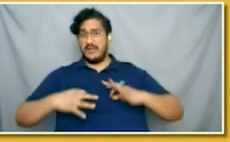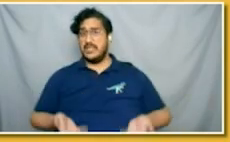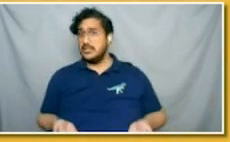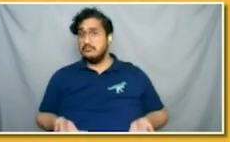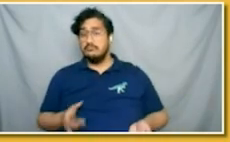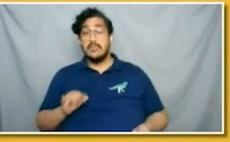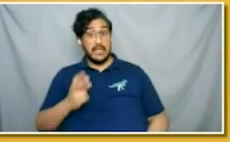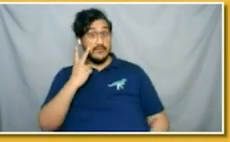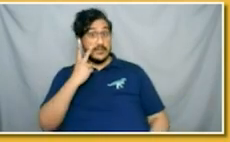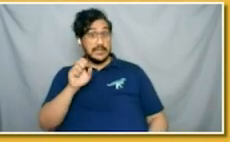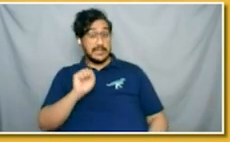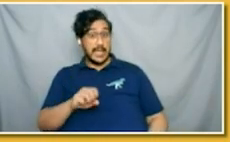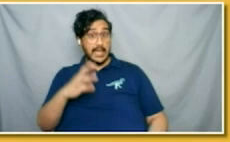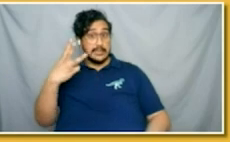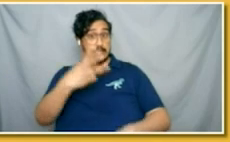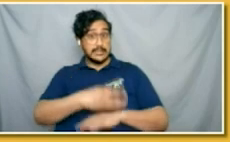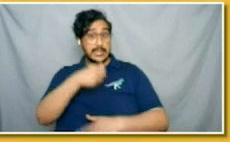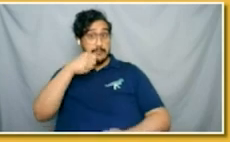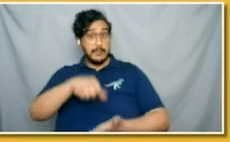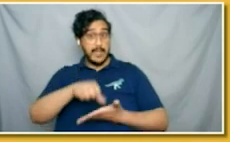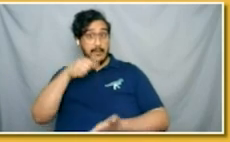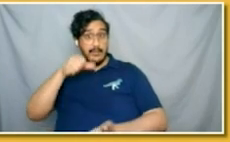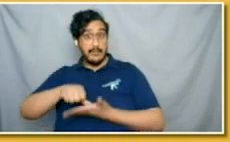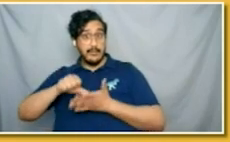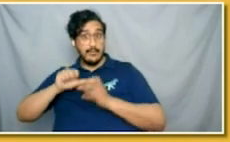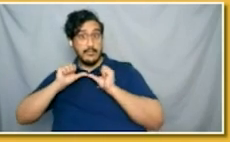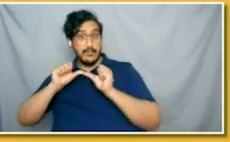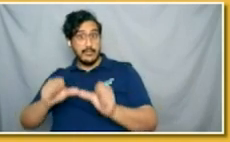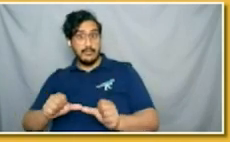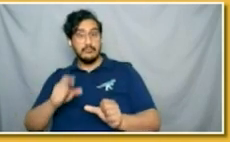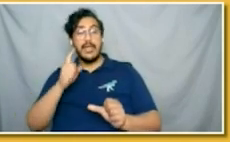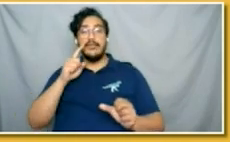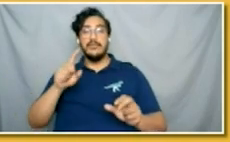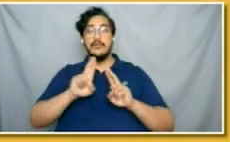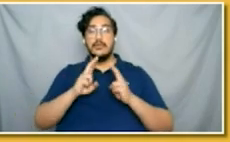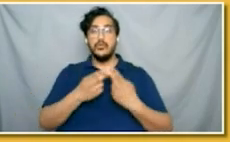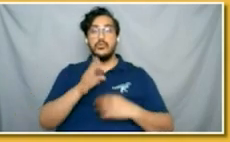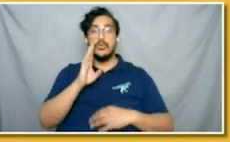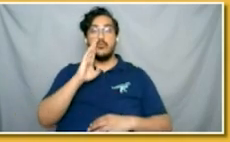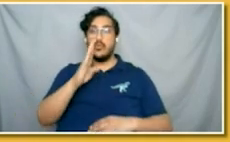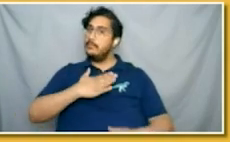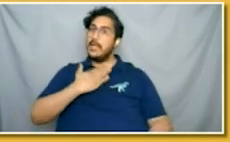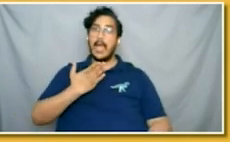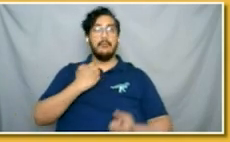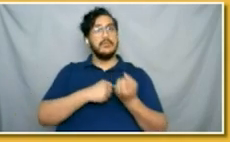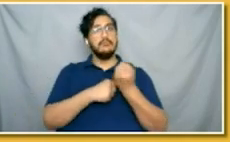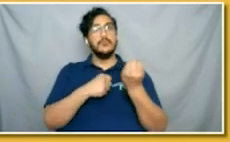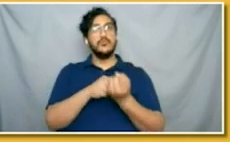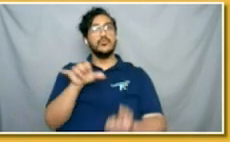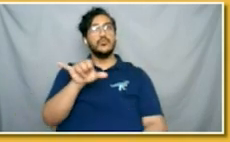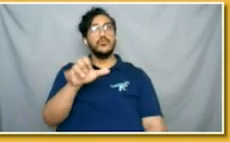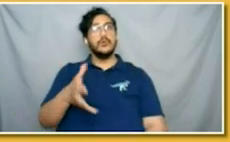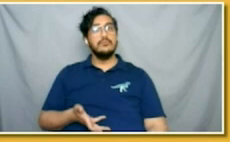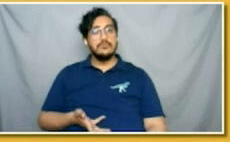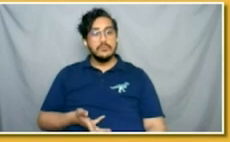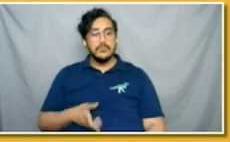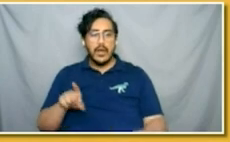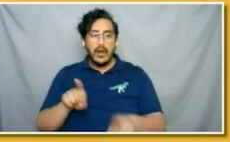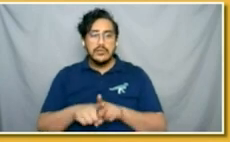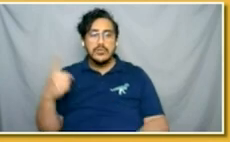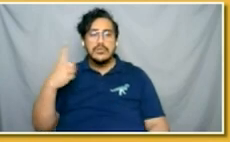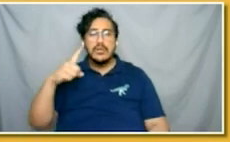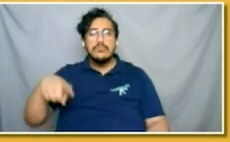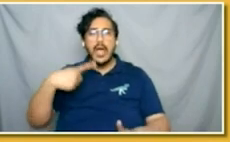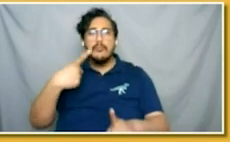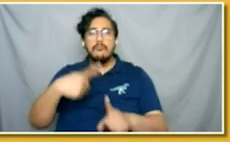6-day mail, you know, I think that the unions will be happy and behind that. there's also something about maximizing the